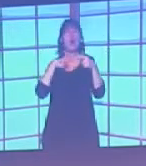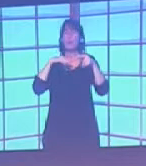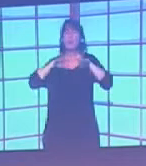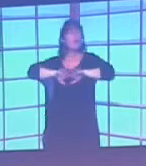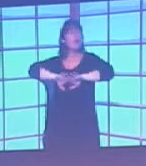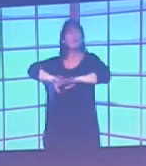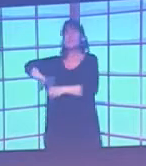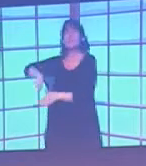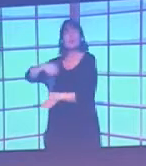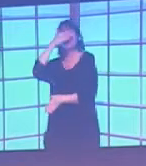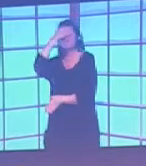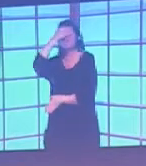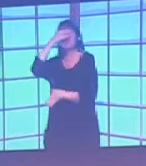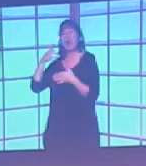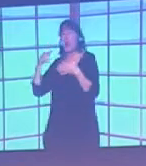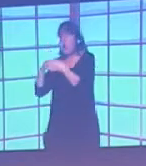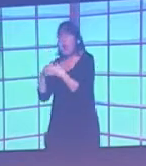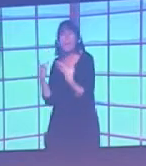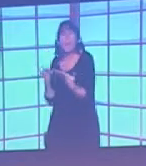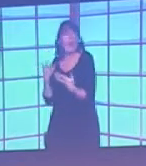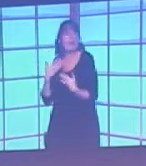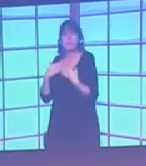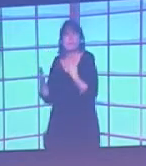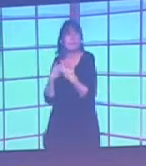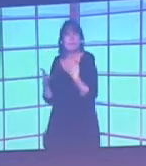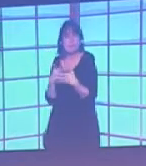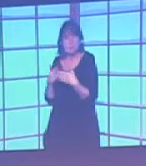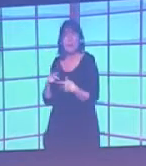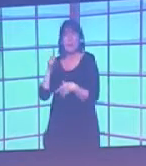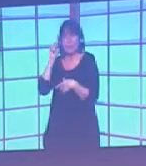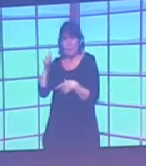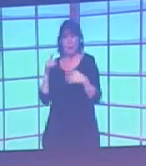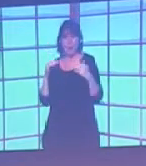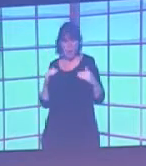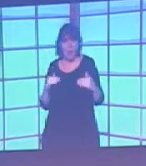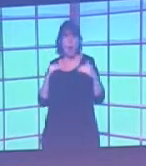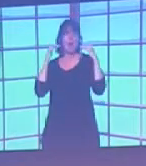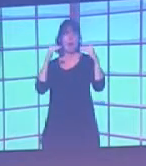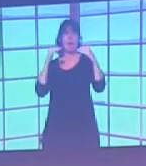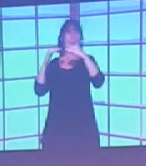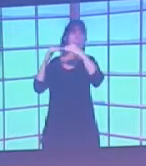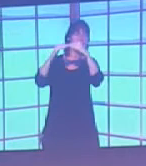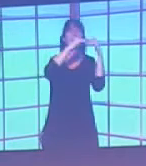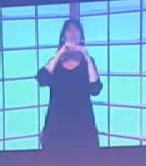me about how you made that transition from club rivalry to the bond of national.